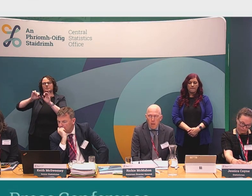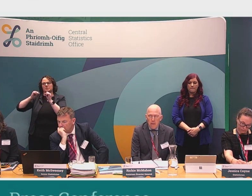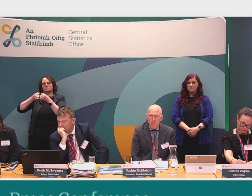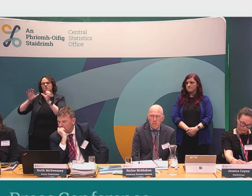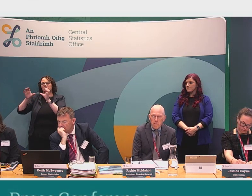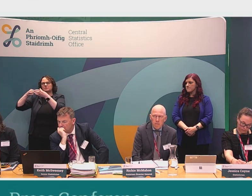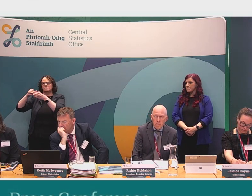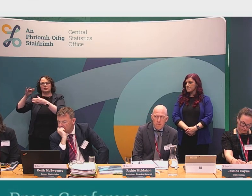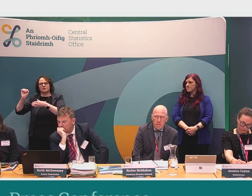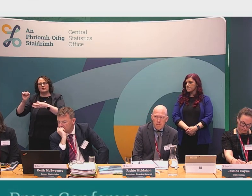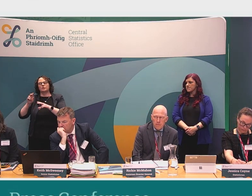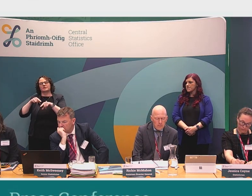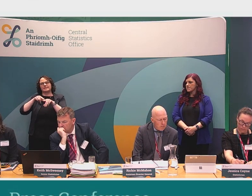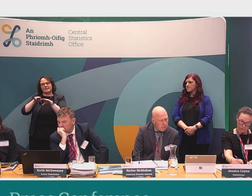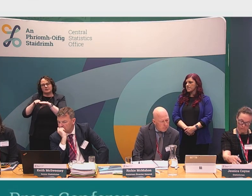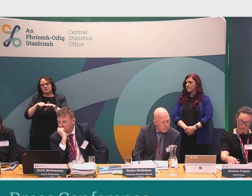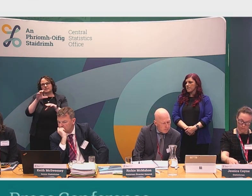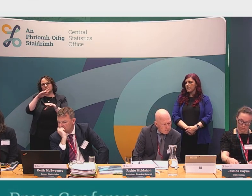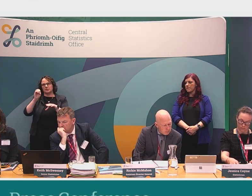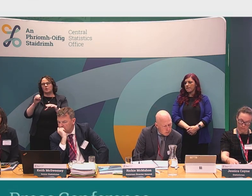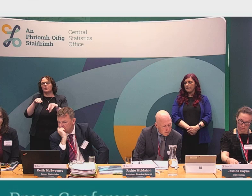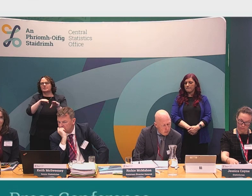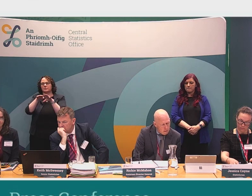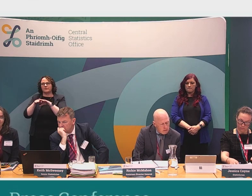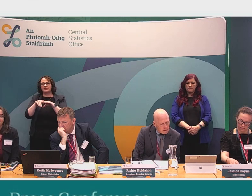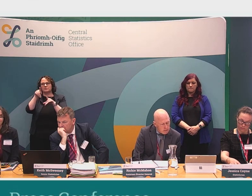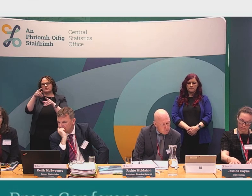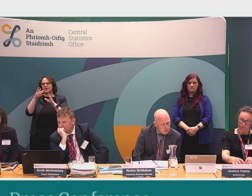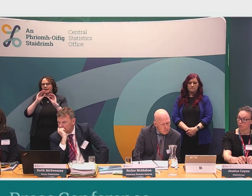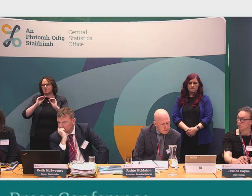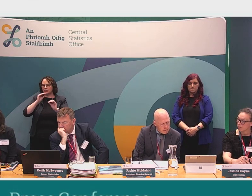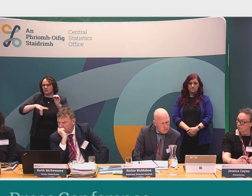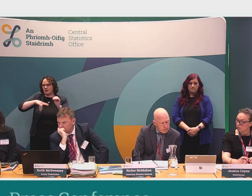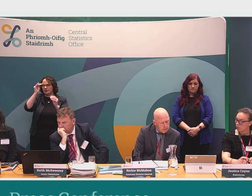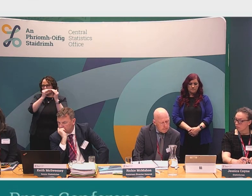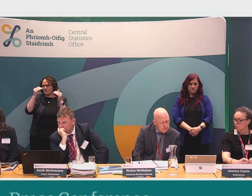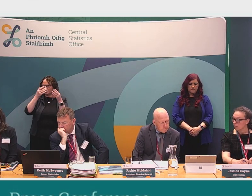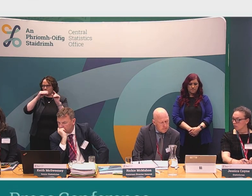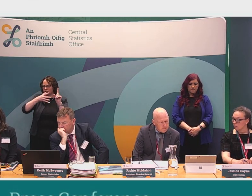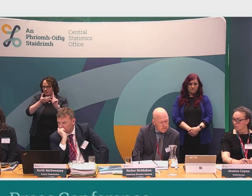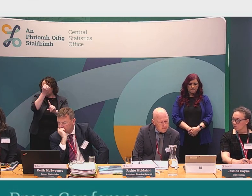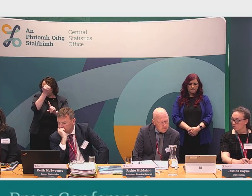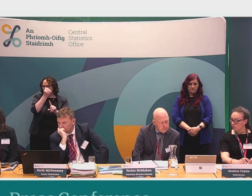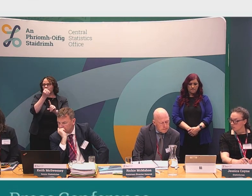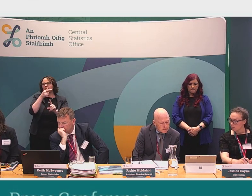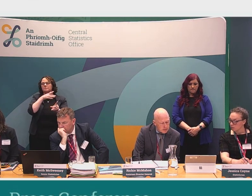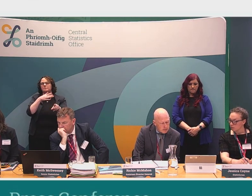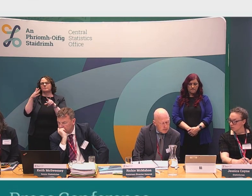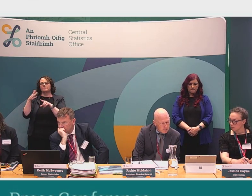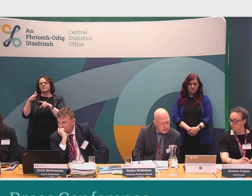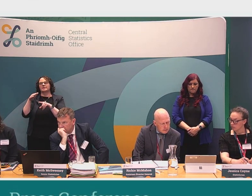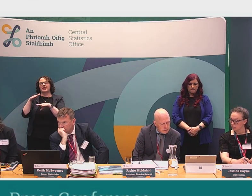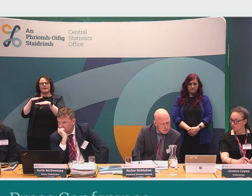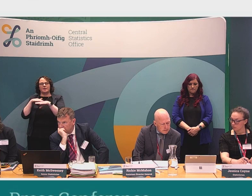standard CSO kind of demographic breakdown. So education level, the highest level of education achieved. The ethnicity based